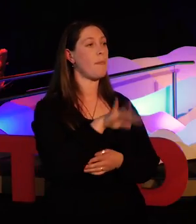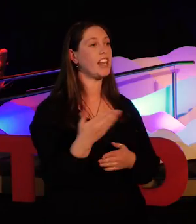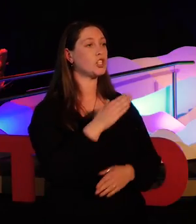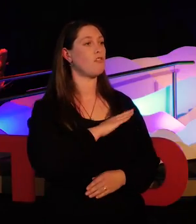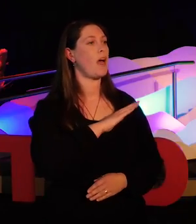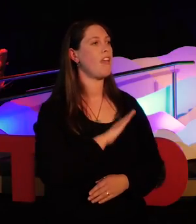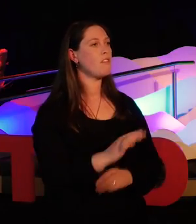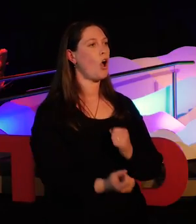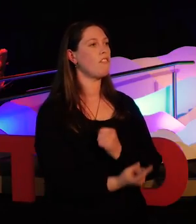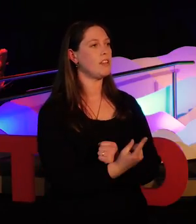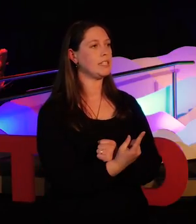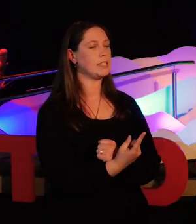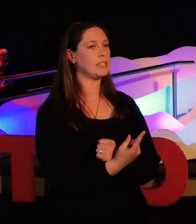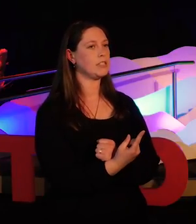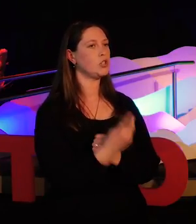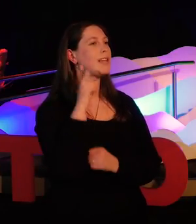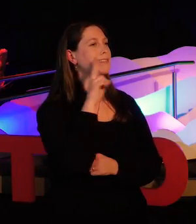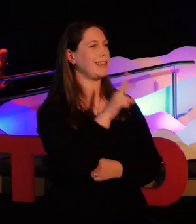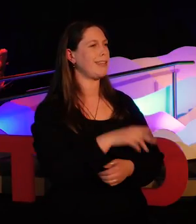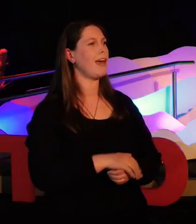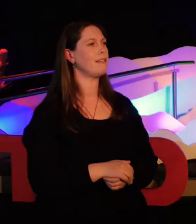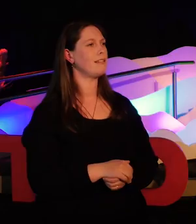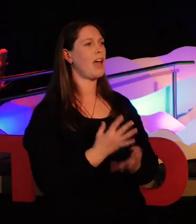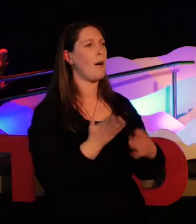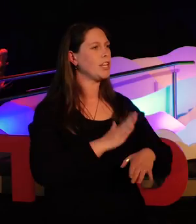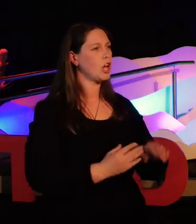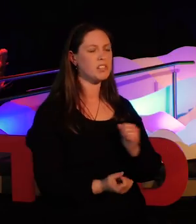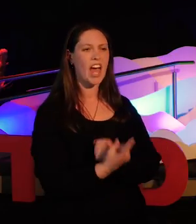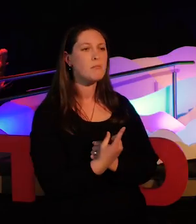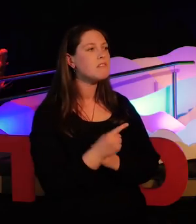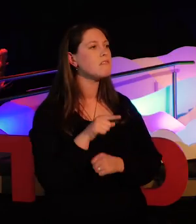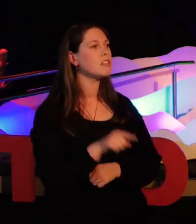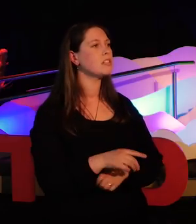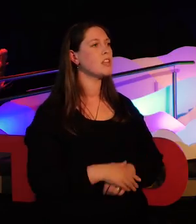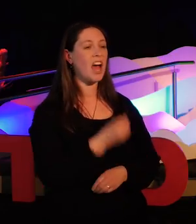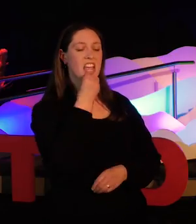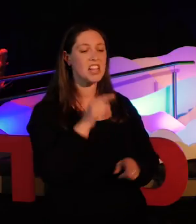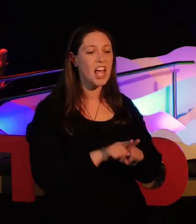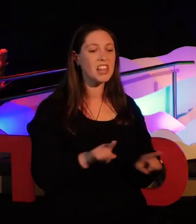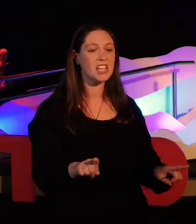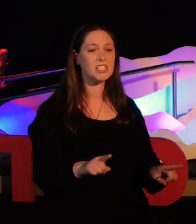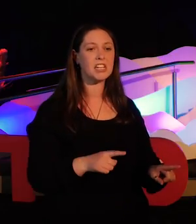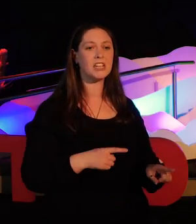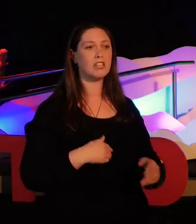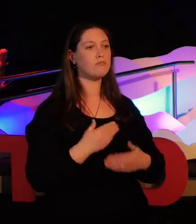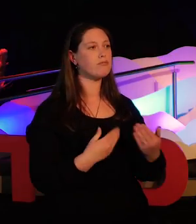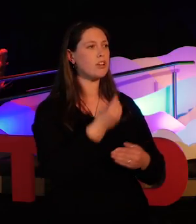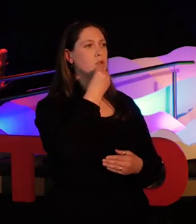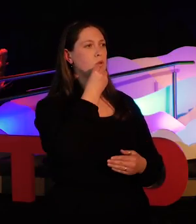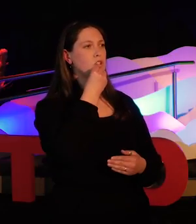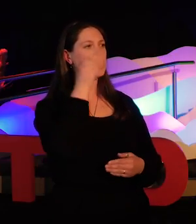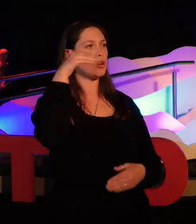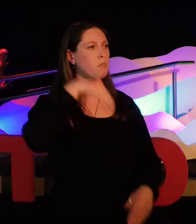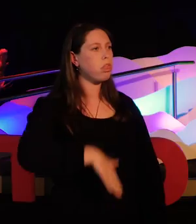of behavior, patterns of events. That you can see, how many times this has happened. And I eat like this, and every so often my